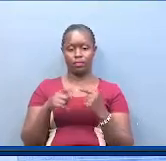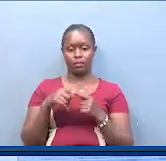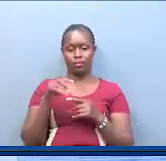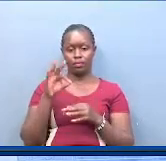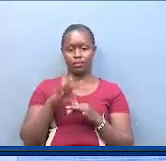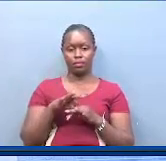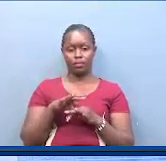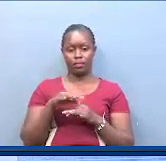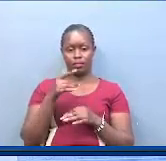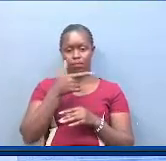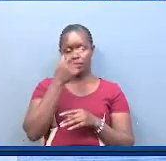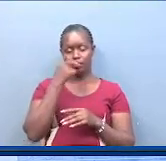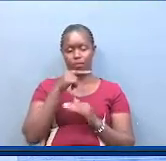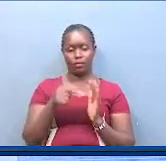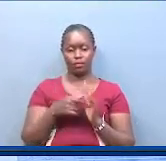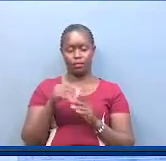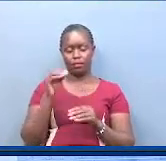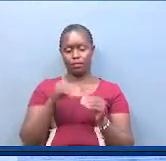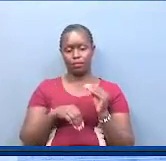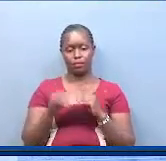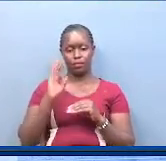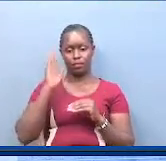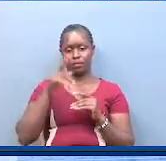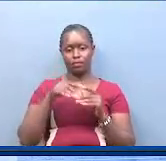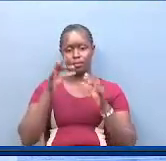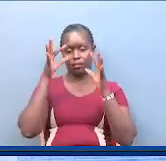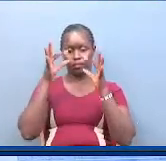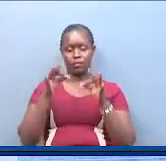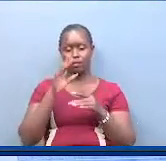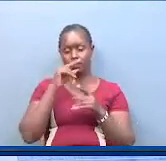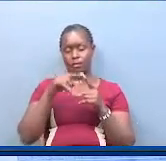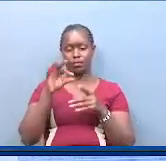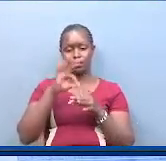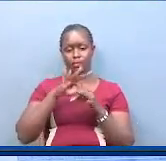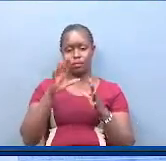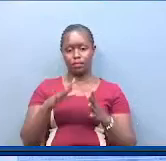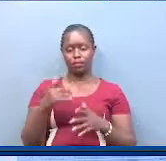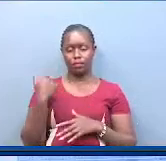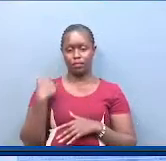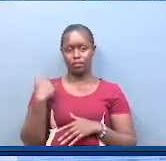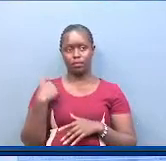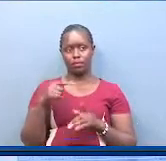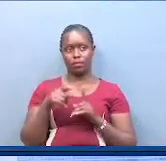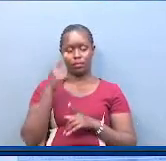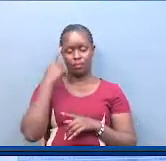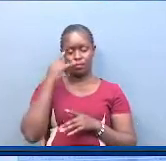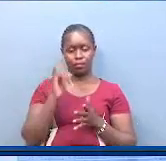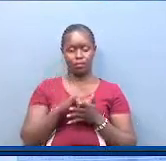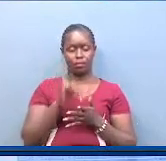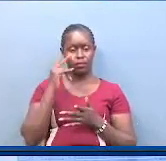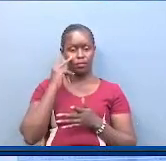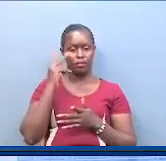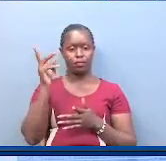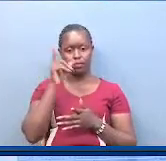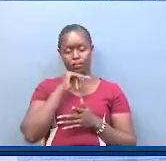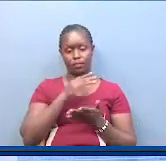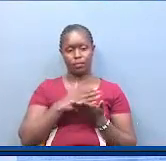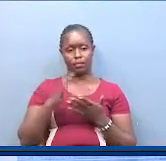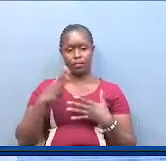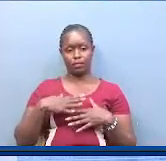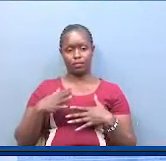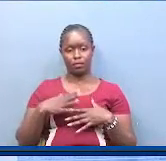vote. Mm-hmm. Because this election will be decided by voter turnout. And I think you have seen some